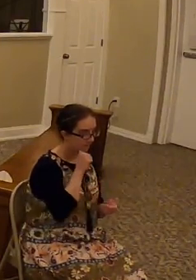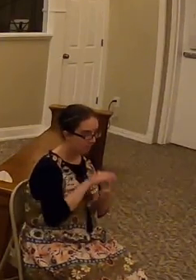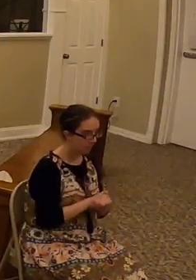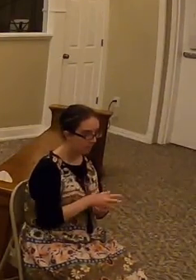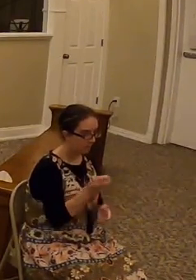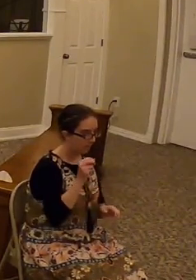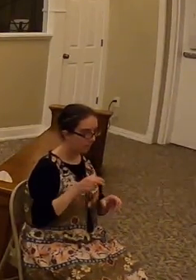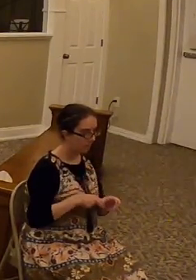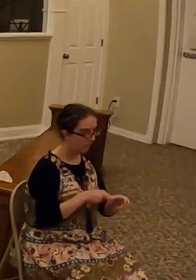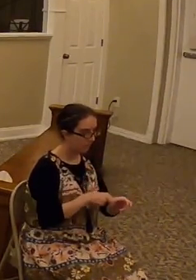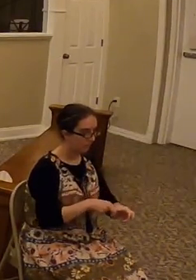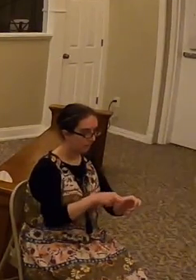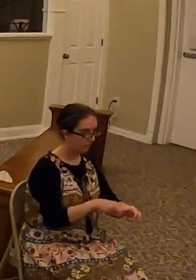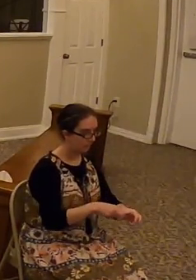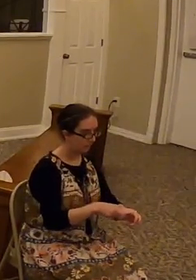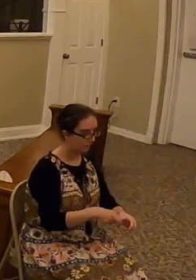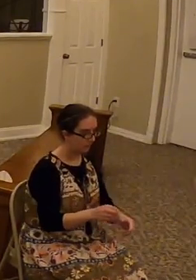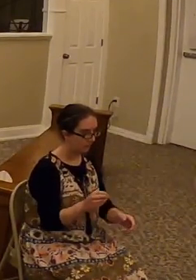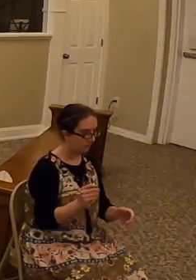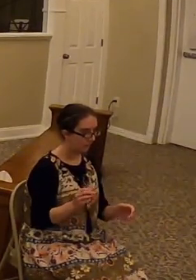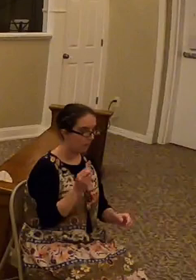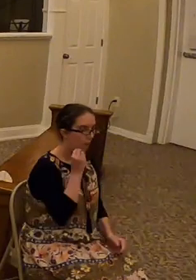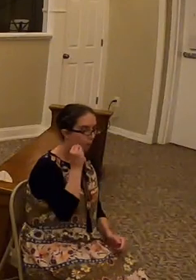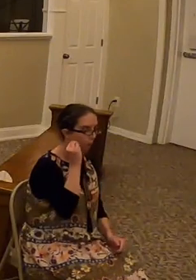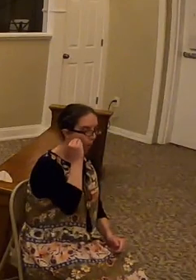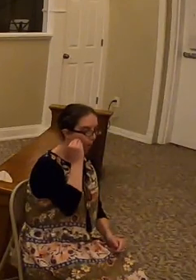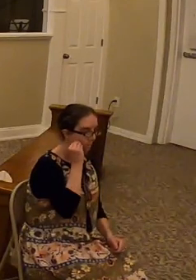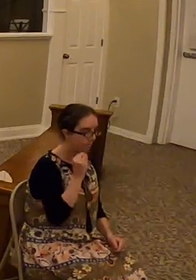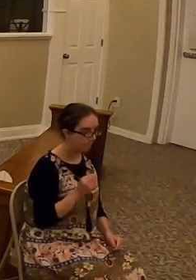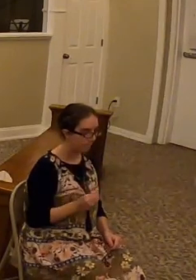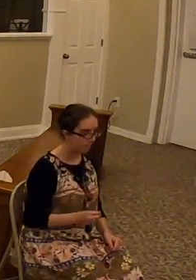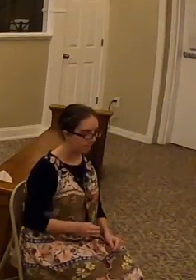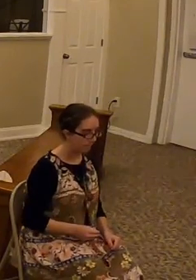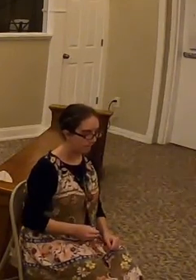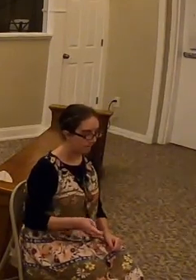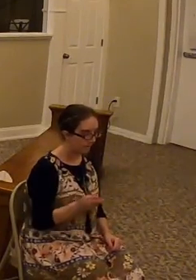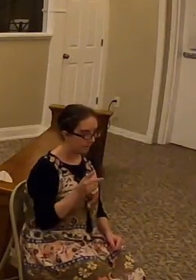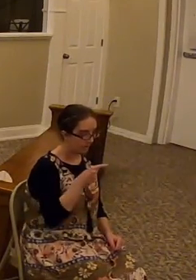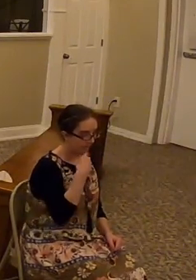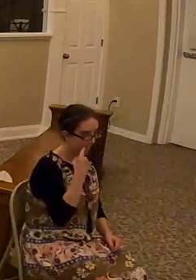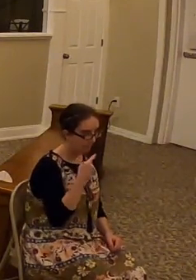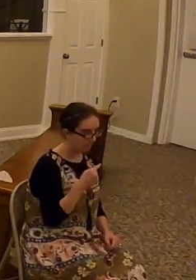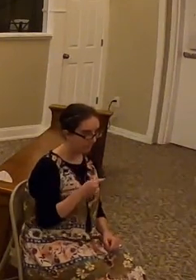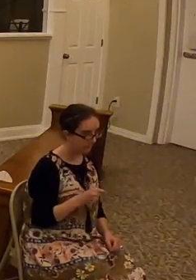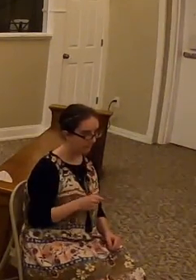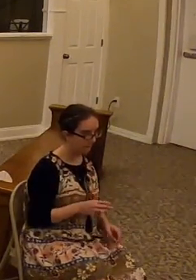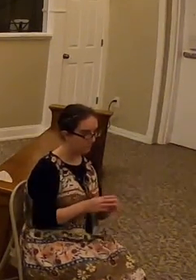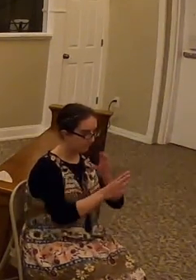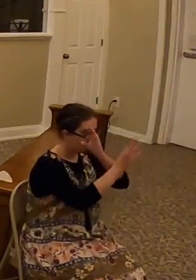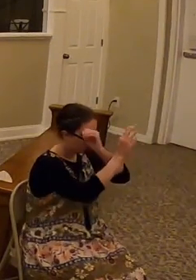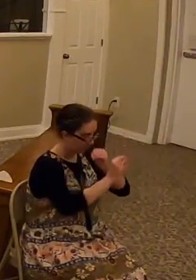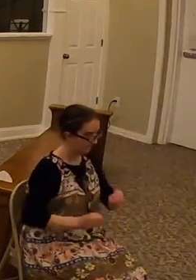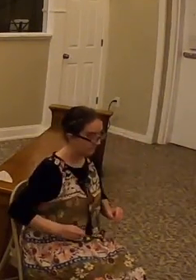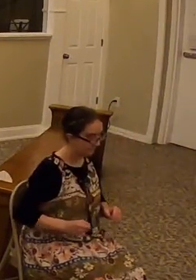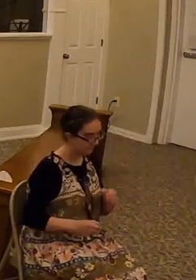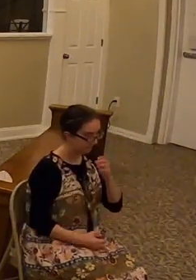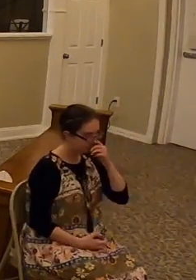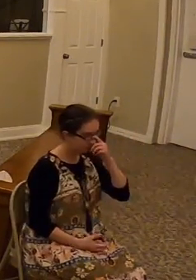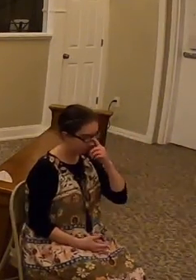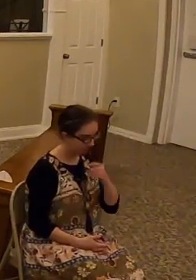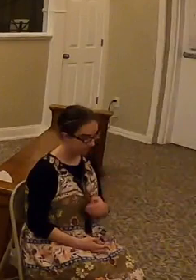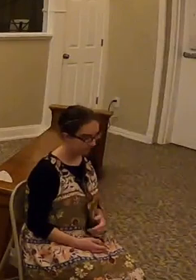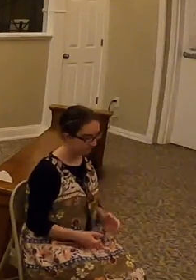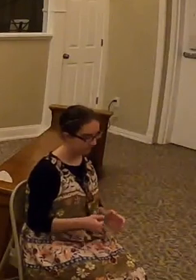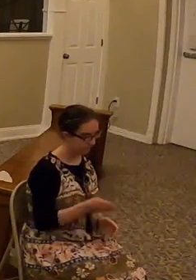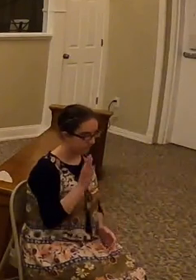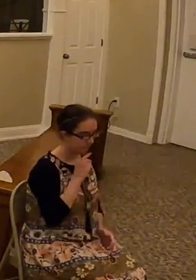and I used to ride together back to the house, that I wouldn't even say anything going home. I'd just be quiet.